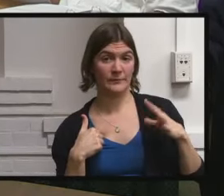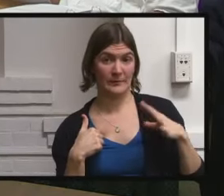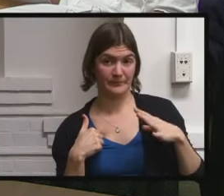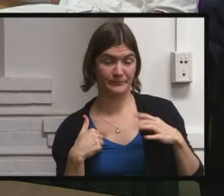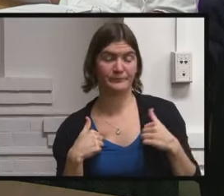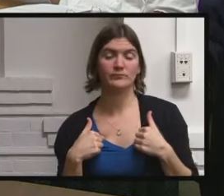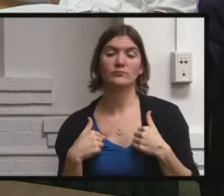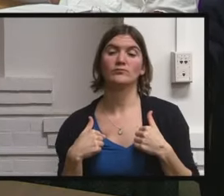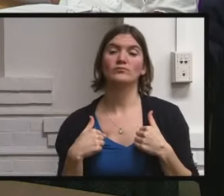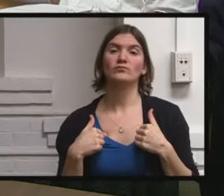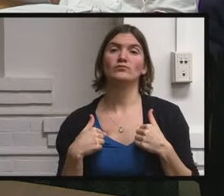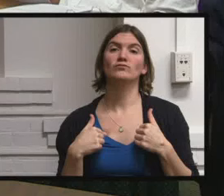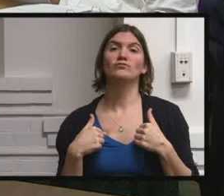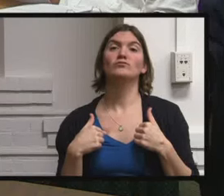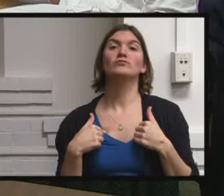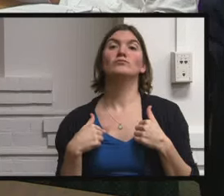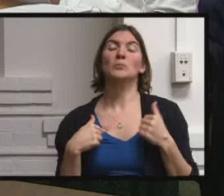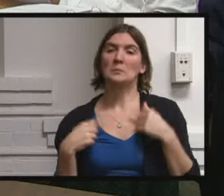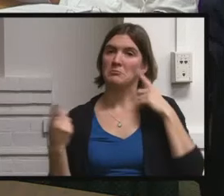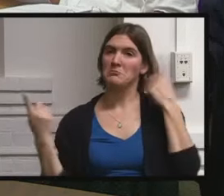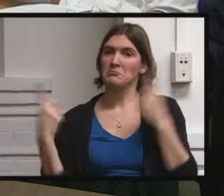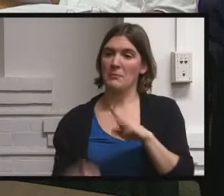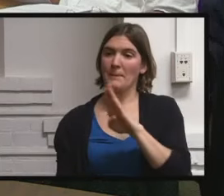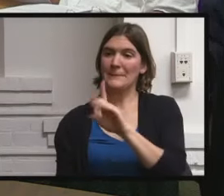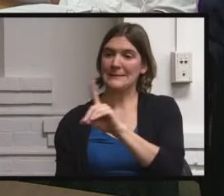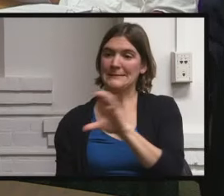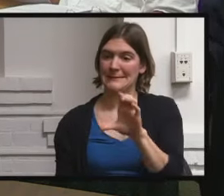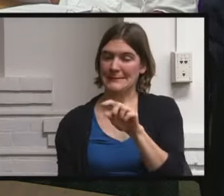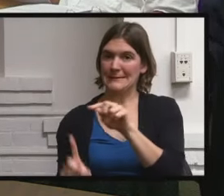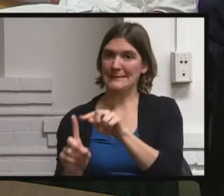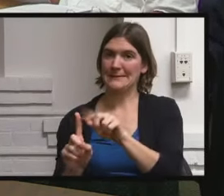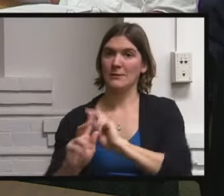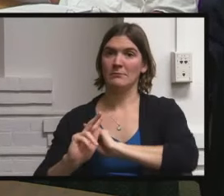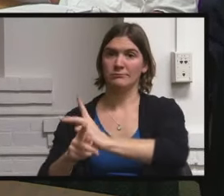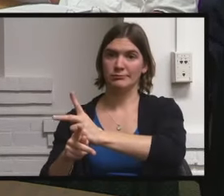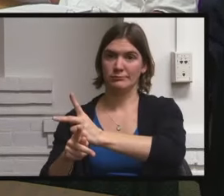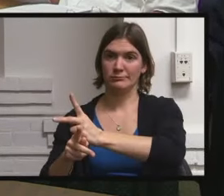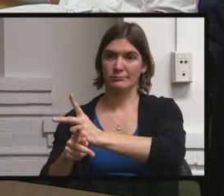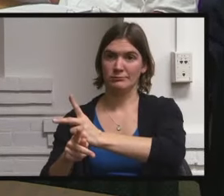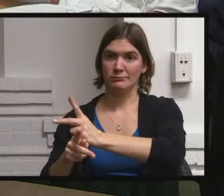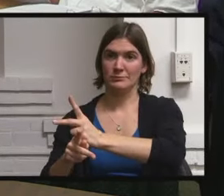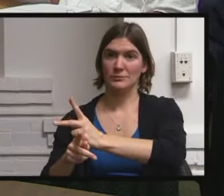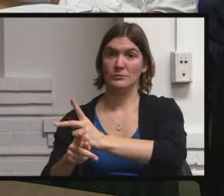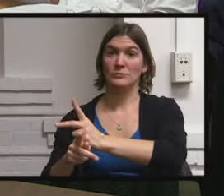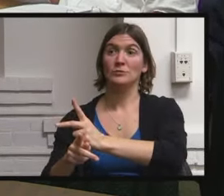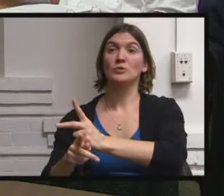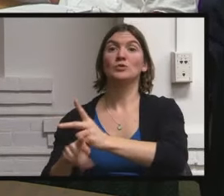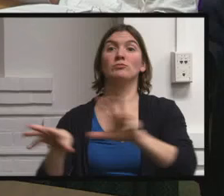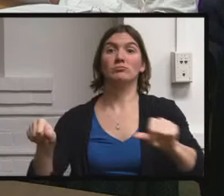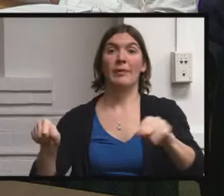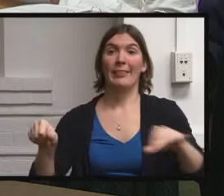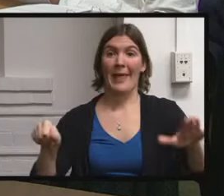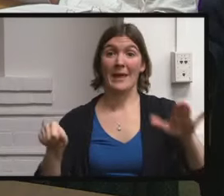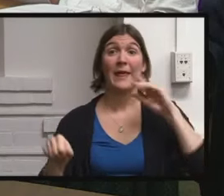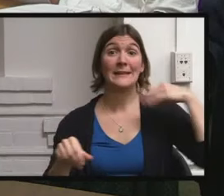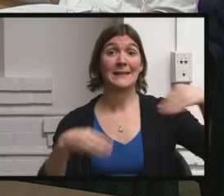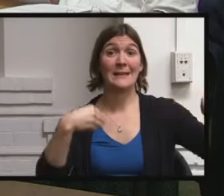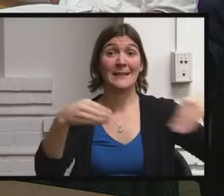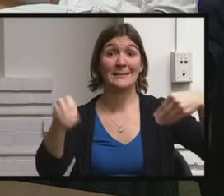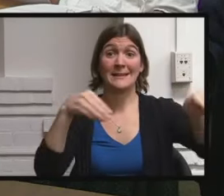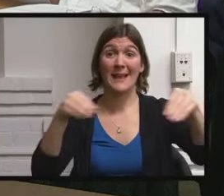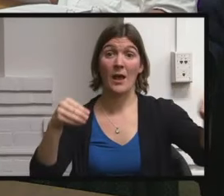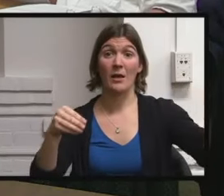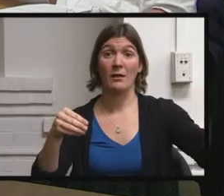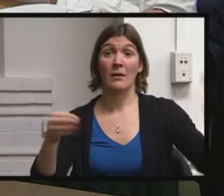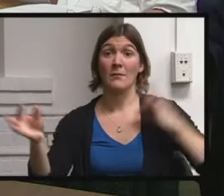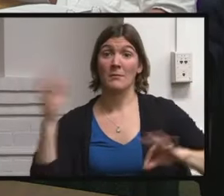contracts contemplated that as the parcels were sold off, we as the town, because we